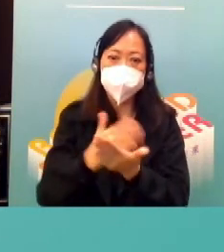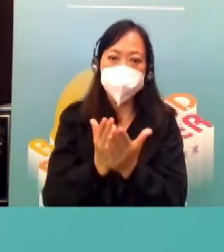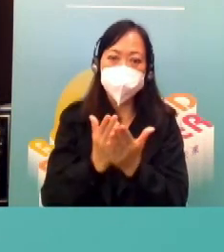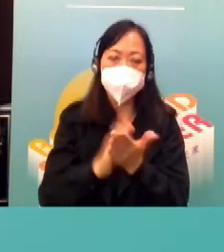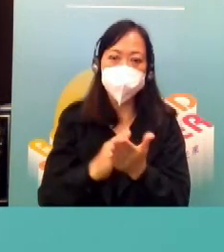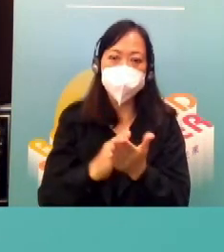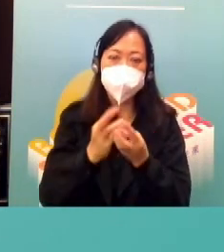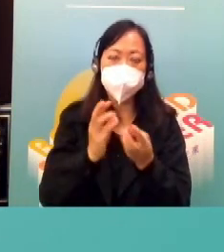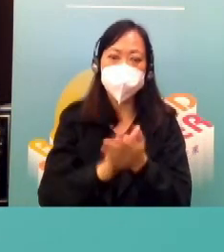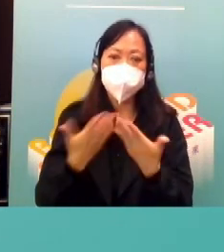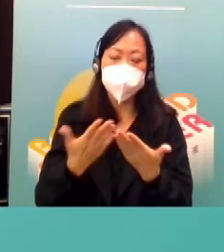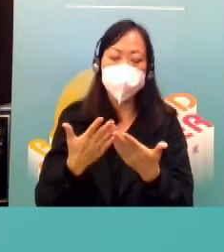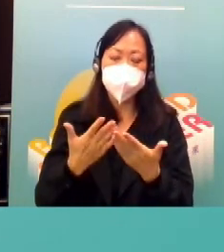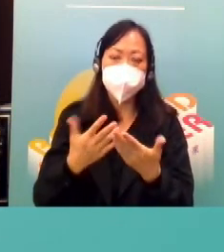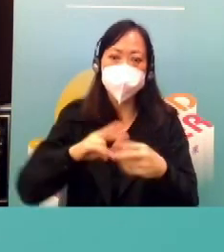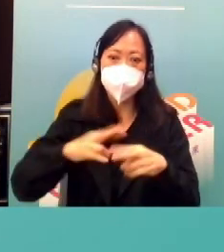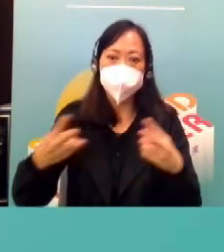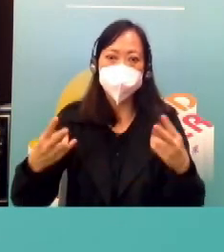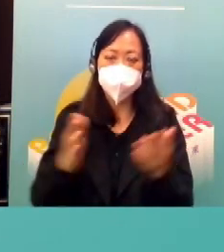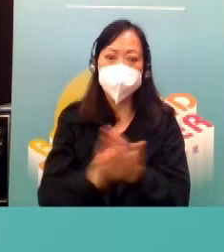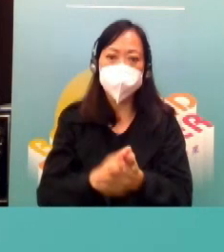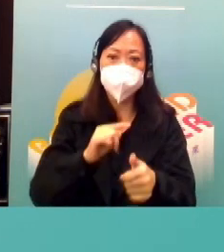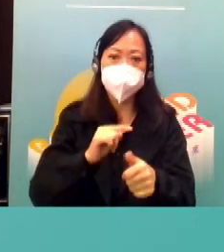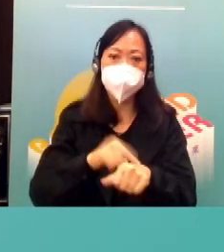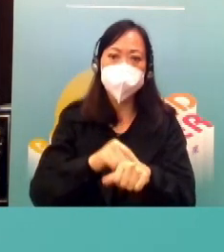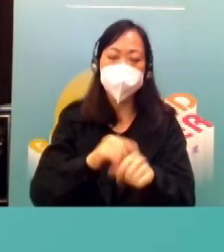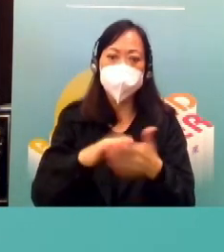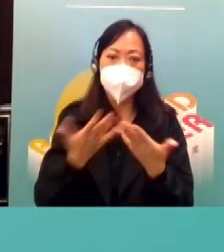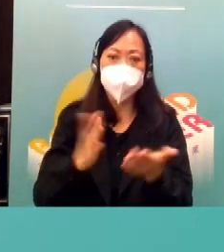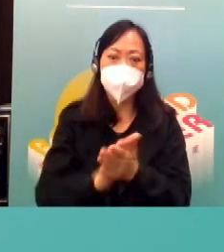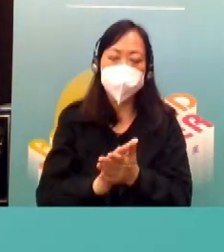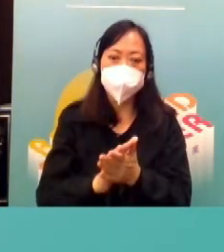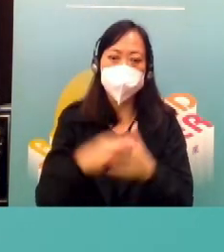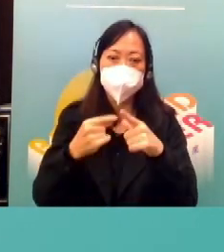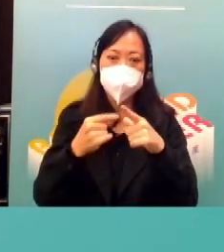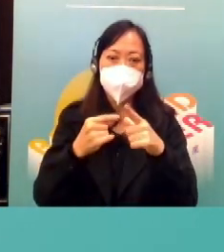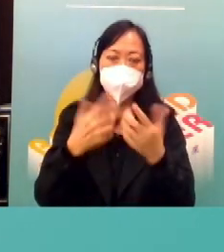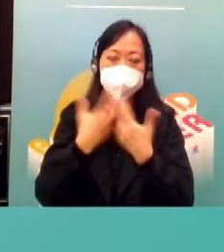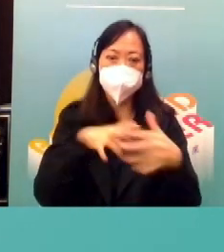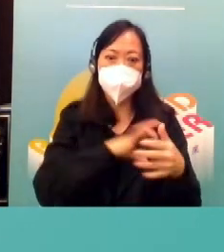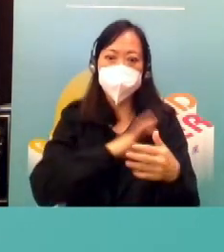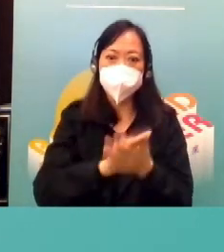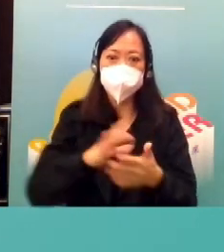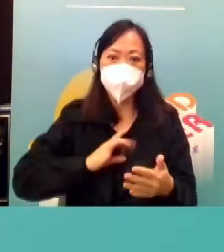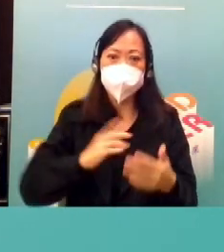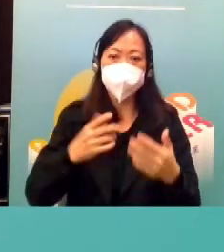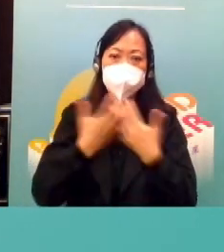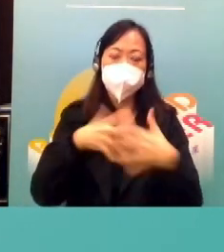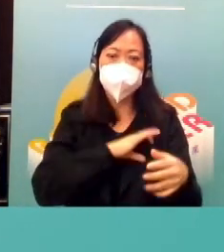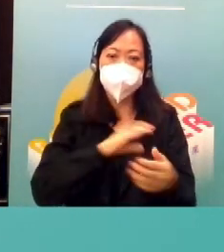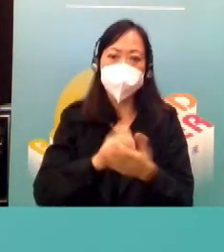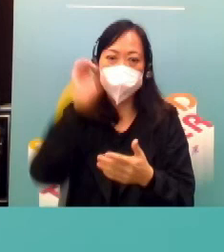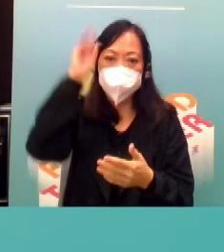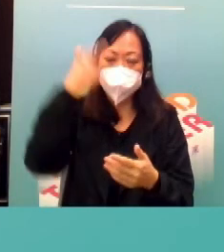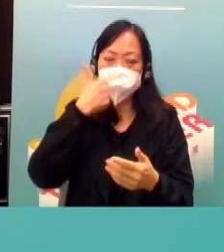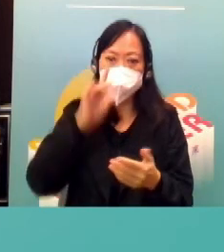have accelerated the important work of advancing innovative ways to solve some of the complex environmental issues. And so